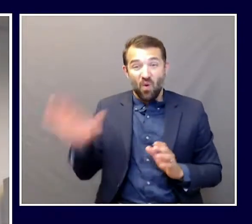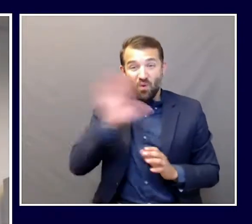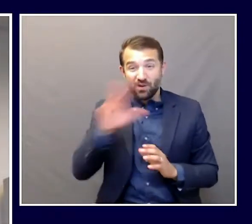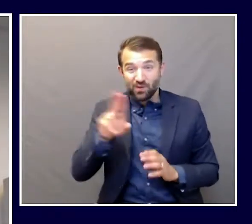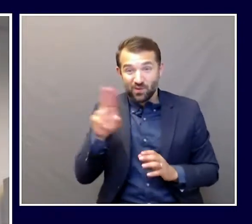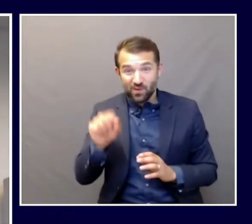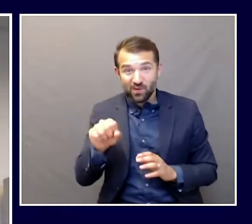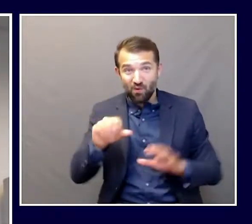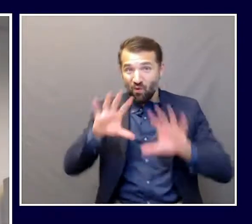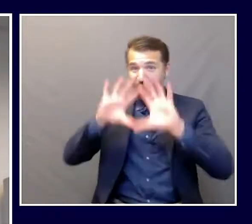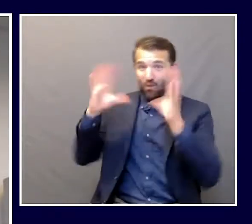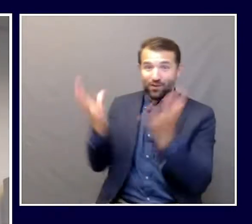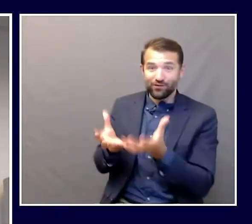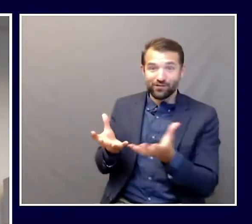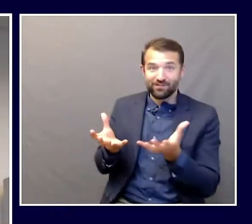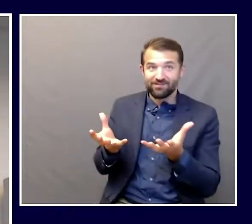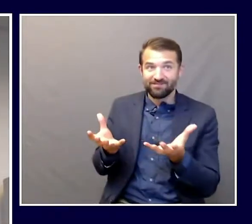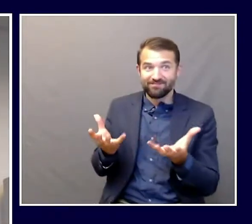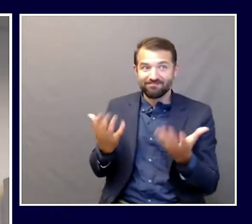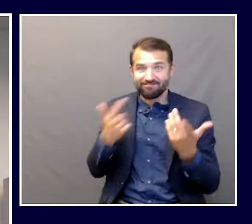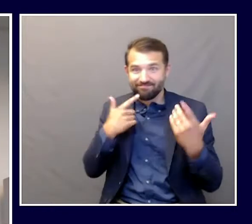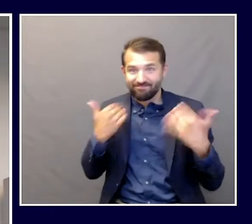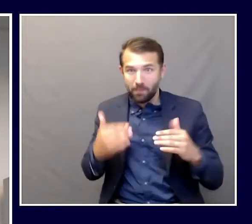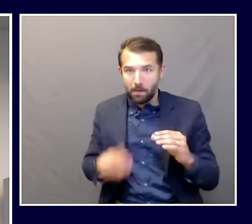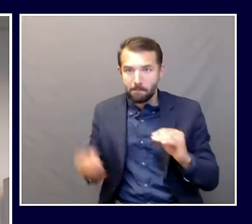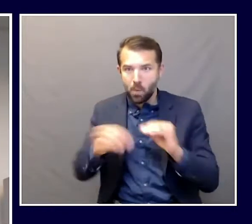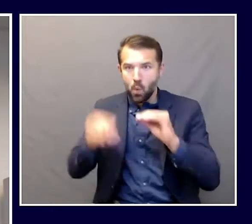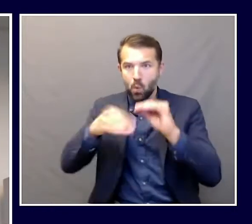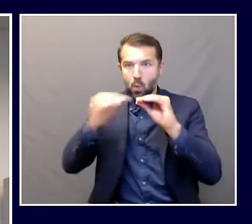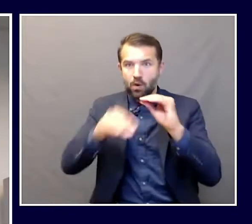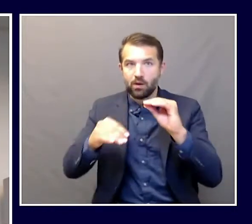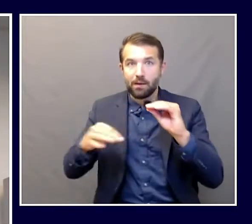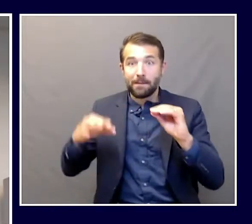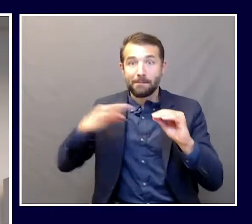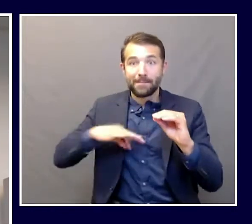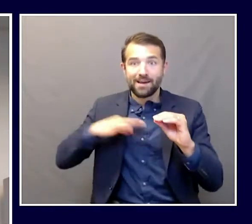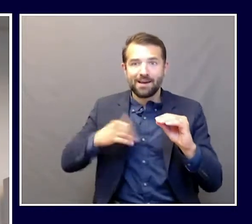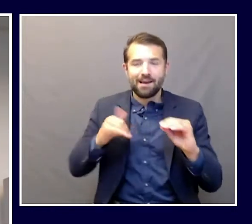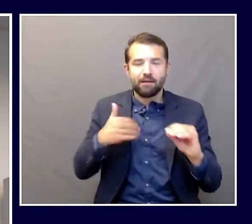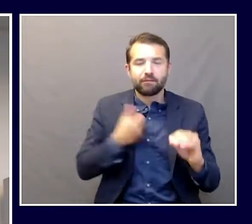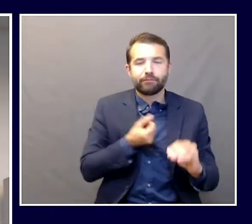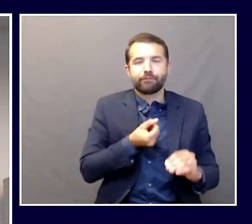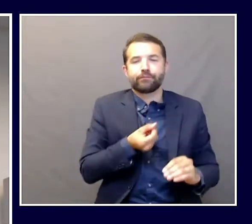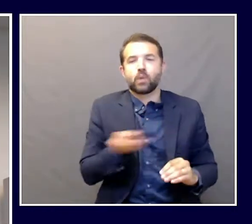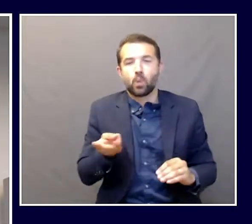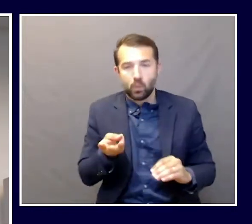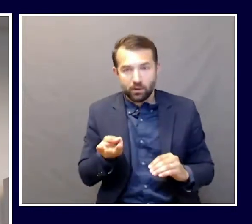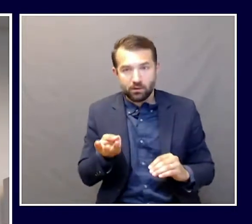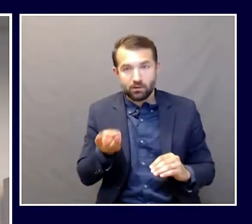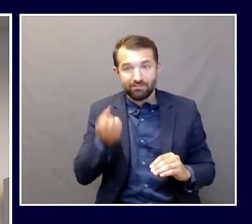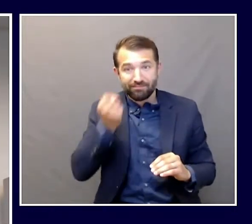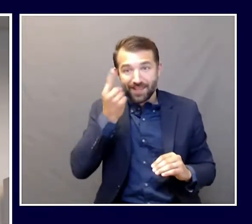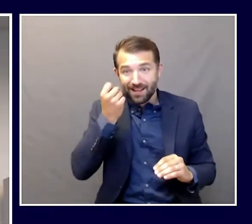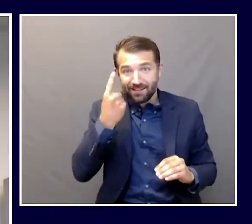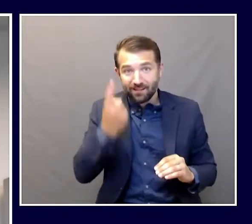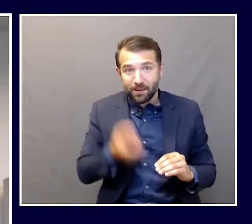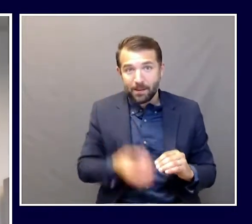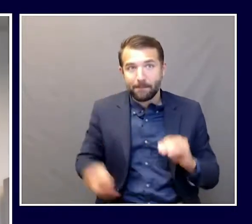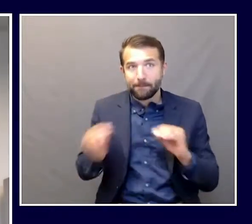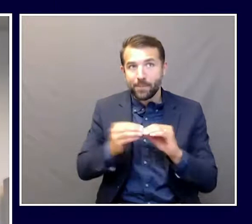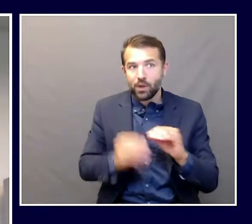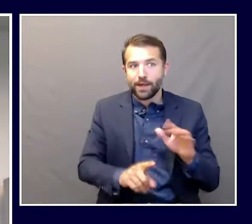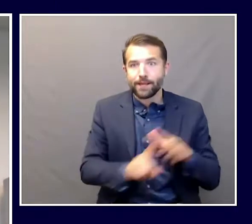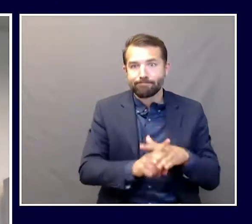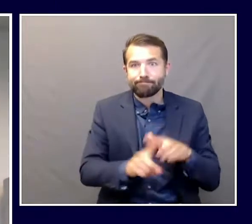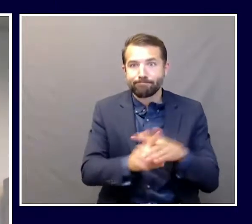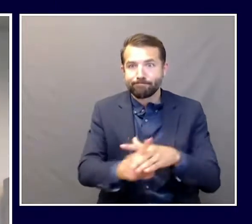that Dr. Fauci mentioned yesterday. Overall, as a state, the variant that we have detected the most of